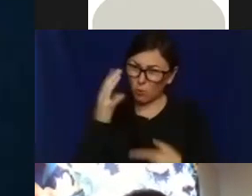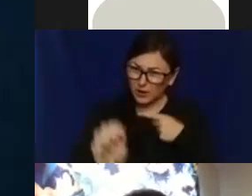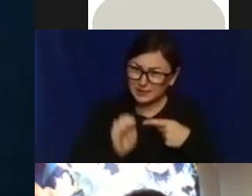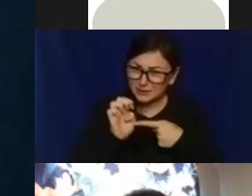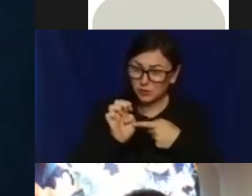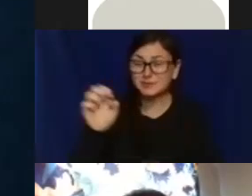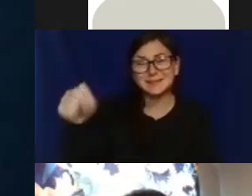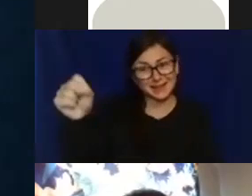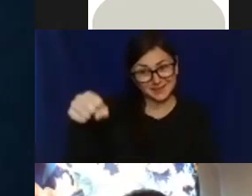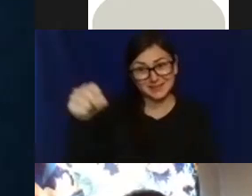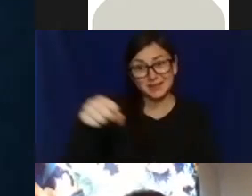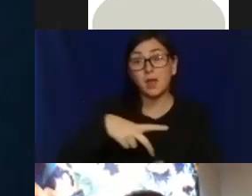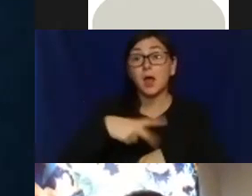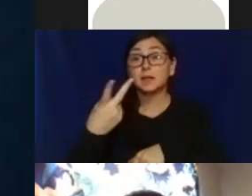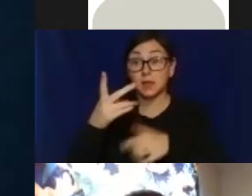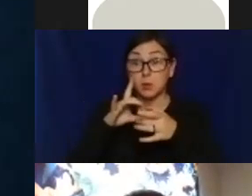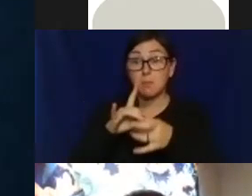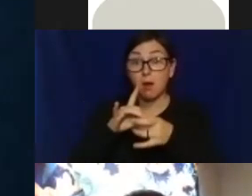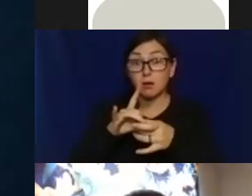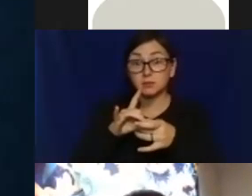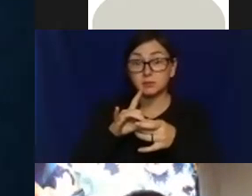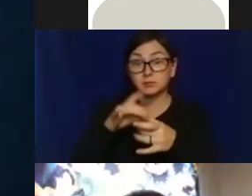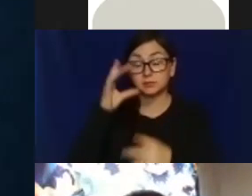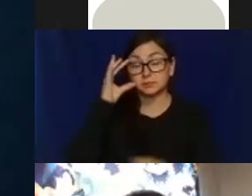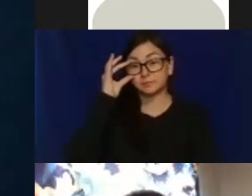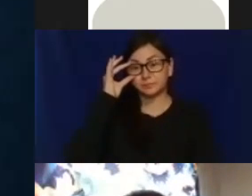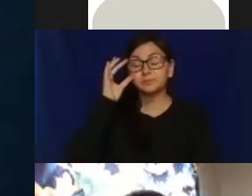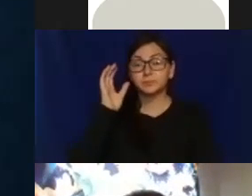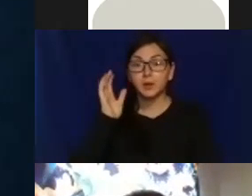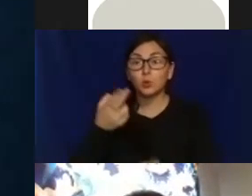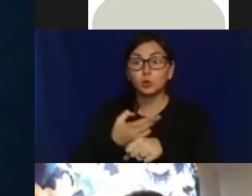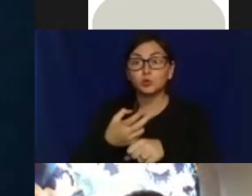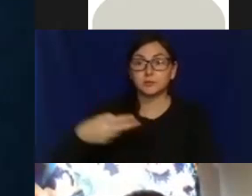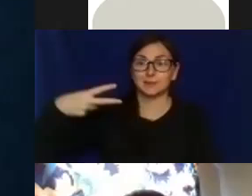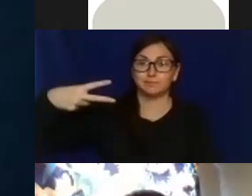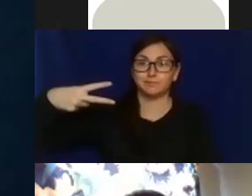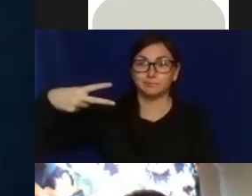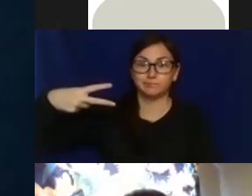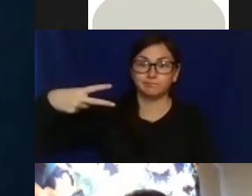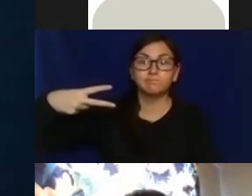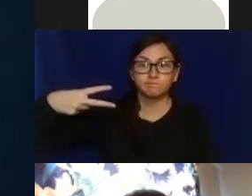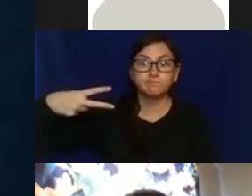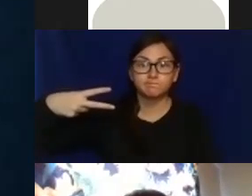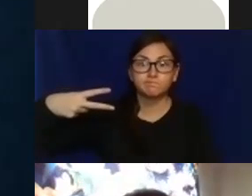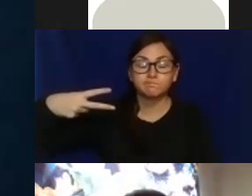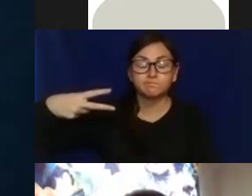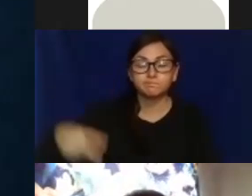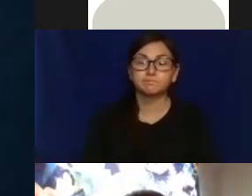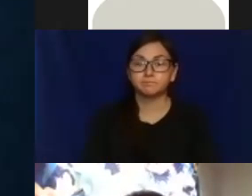bond, like I wrote the equal sign, okay? Normally I can draw this on the board if we were